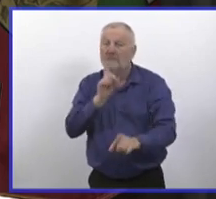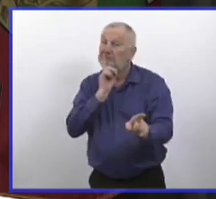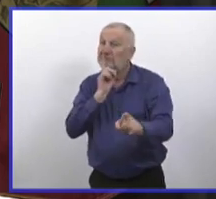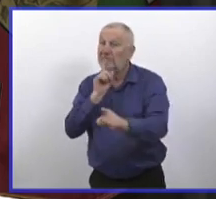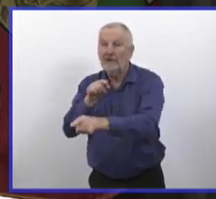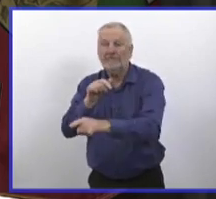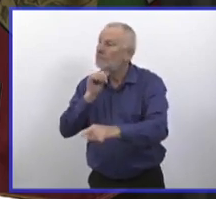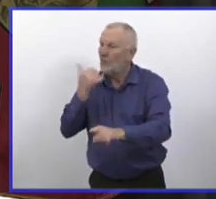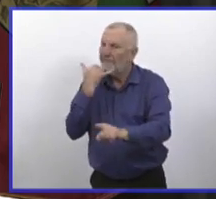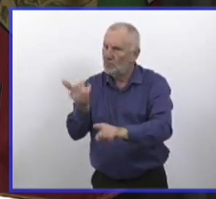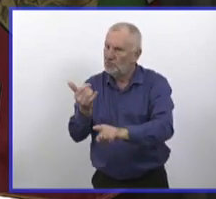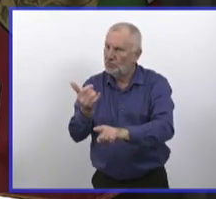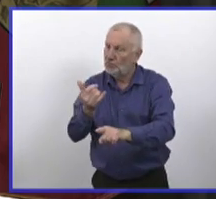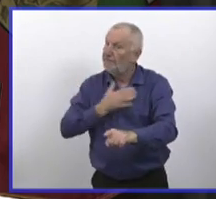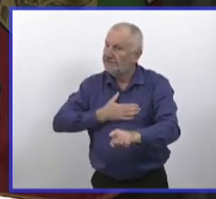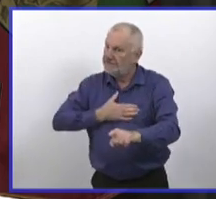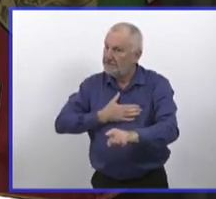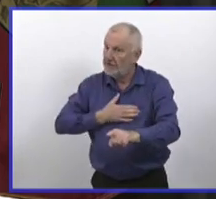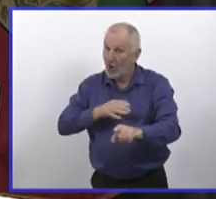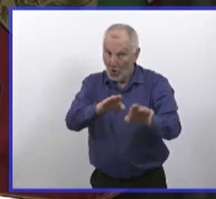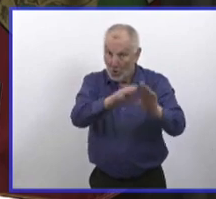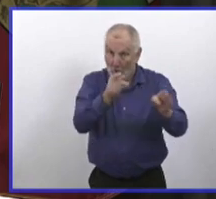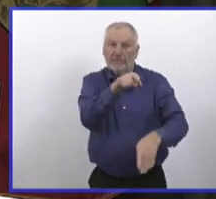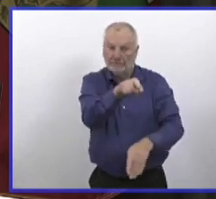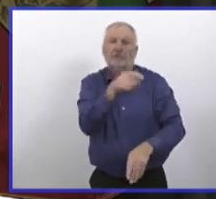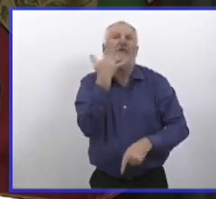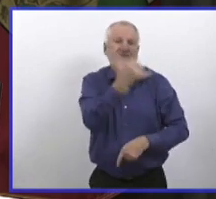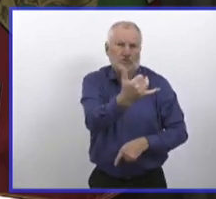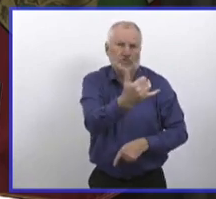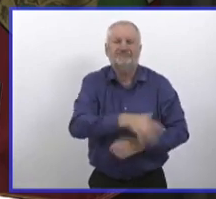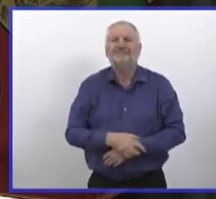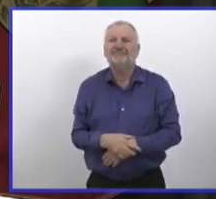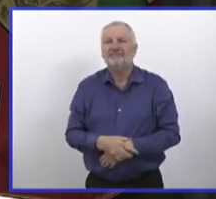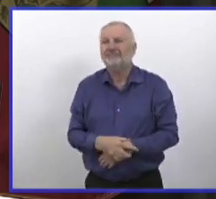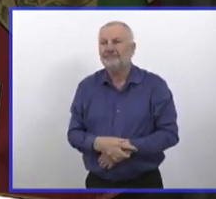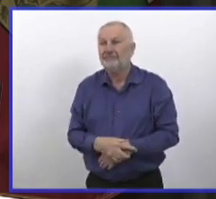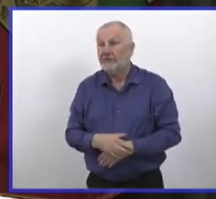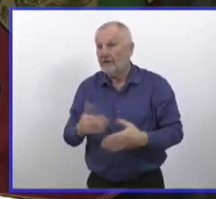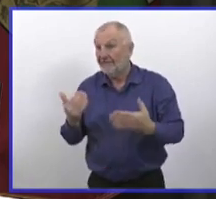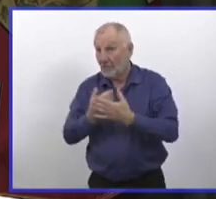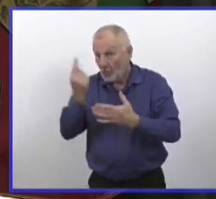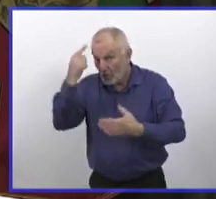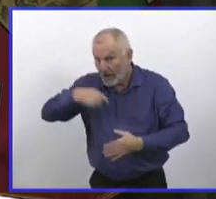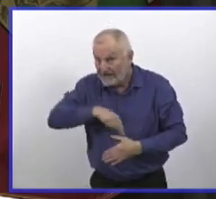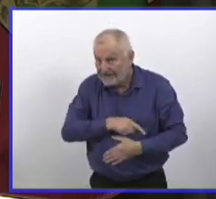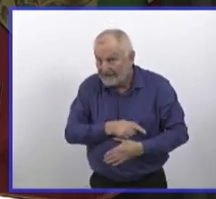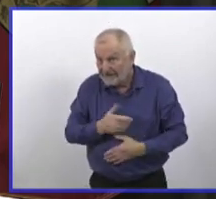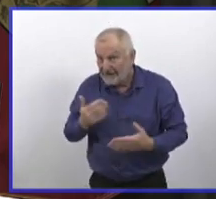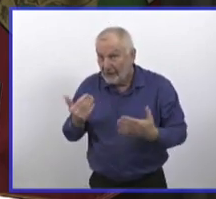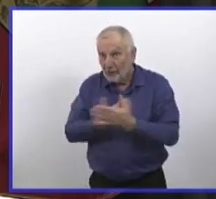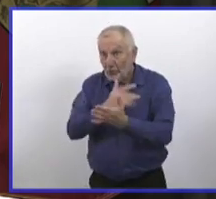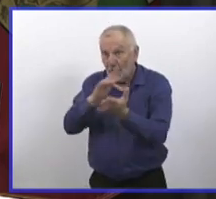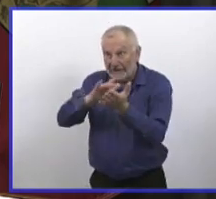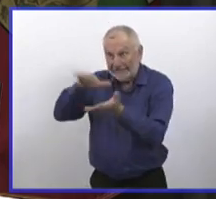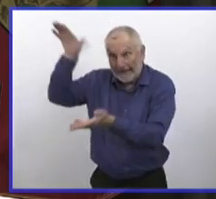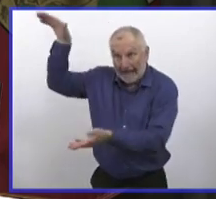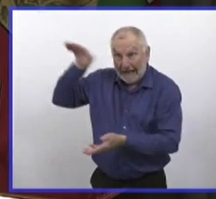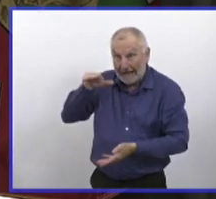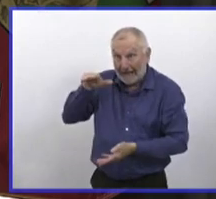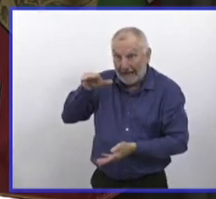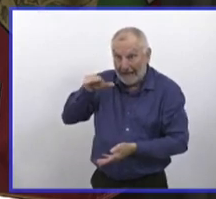appointments are called. This is a new approach with a new vaccine, and we are still facing a limited